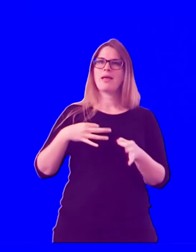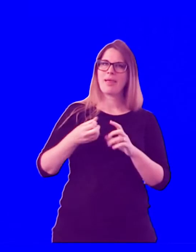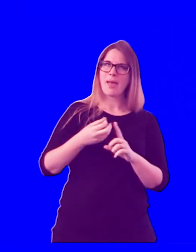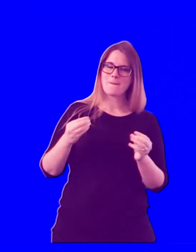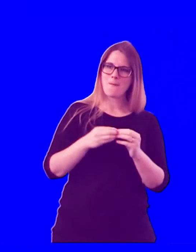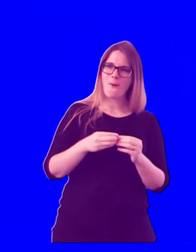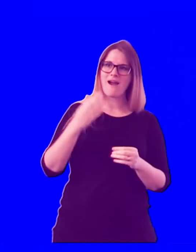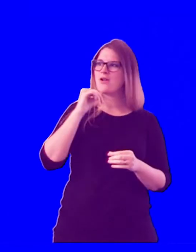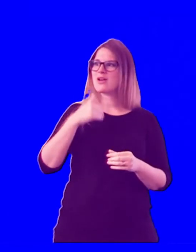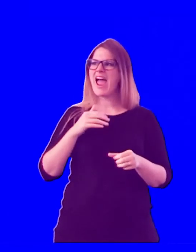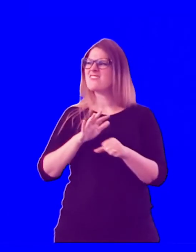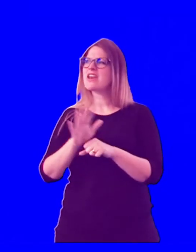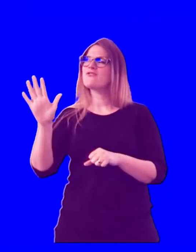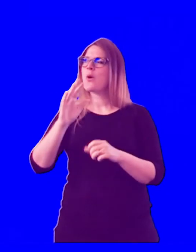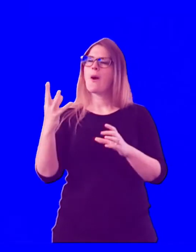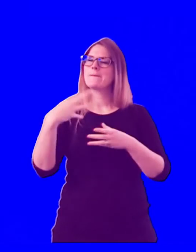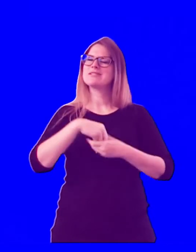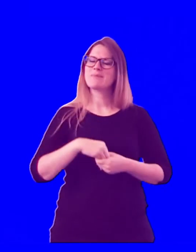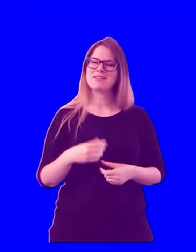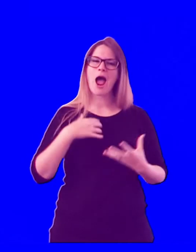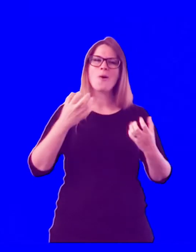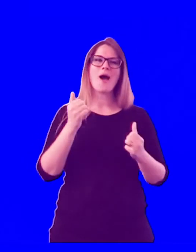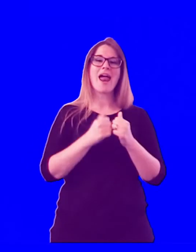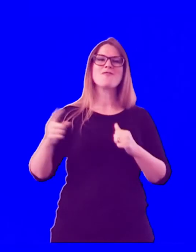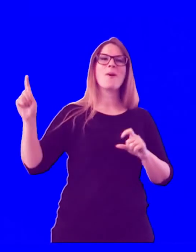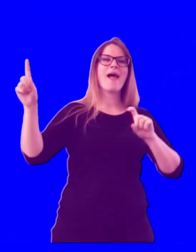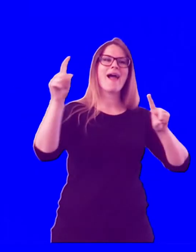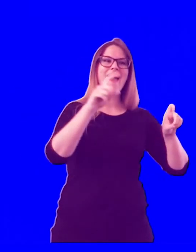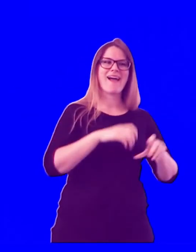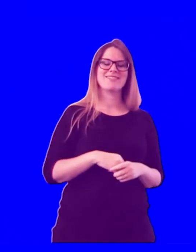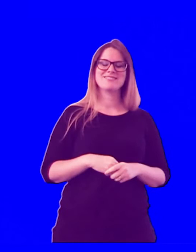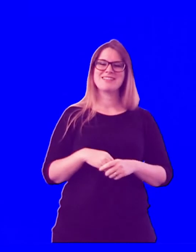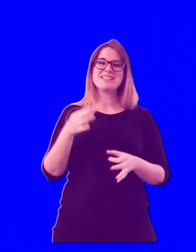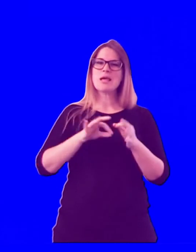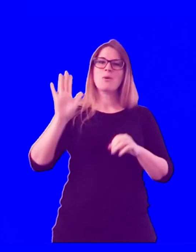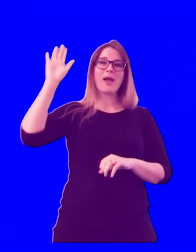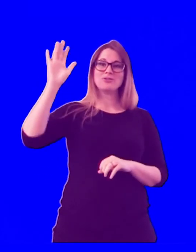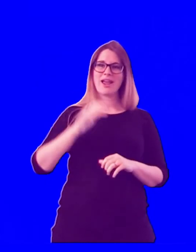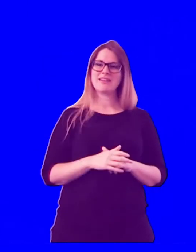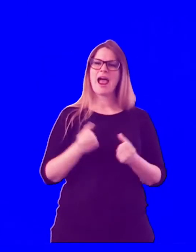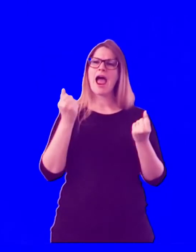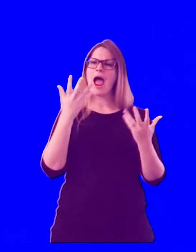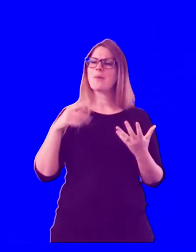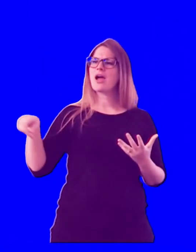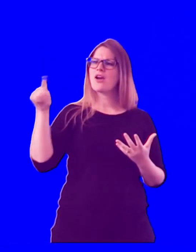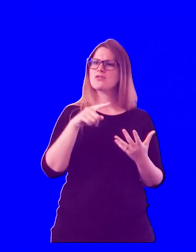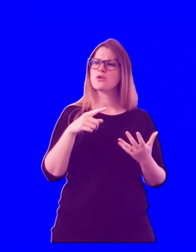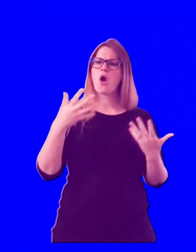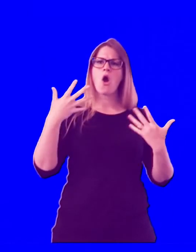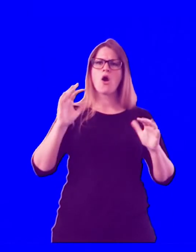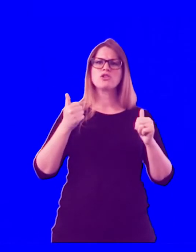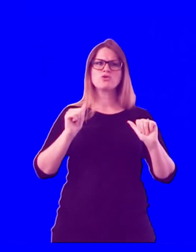had enough audience participation today, I'm going to ask everybody a question, just a simple raise of hands. How many of you have tried